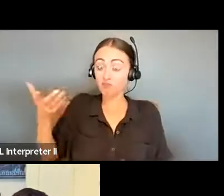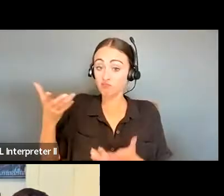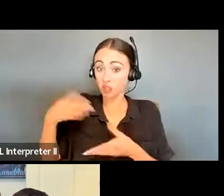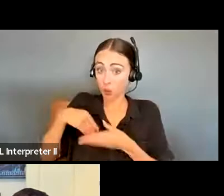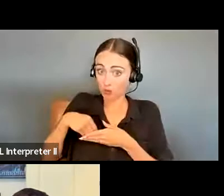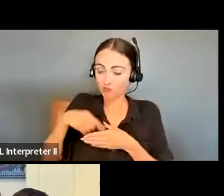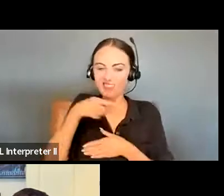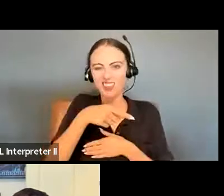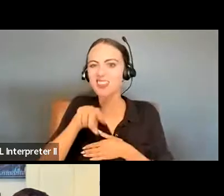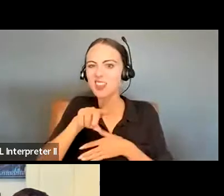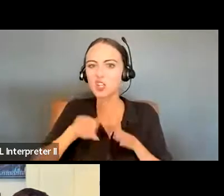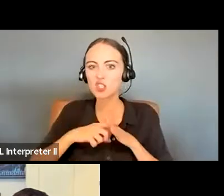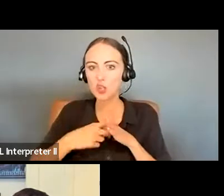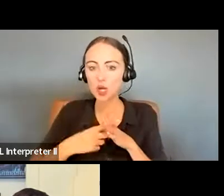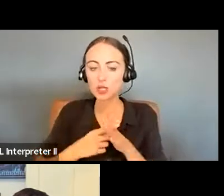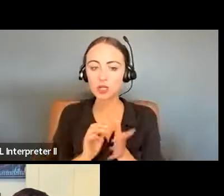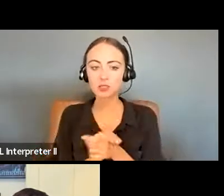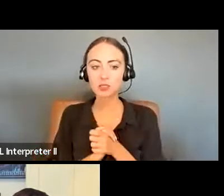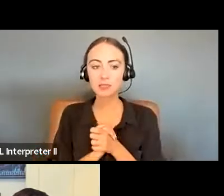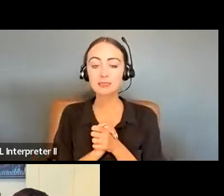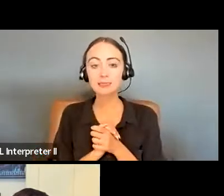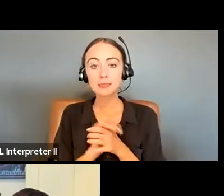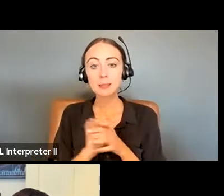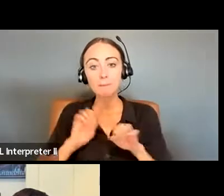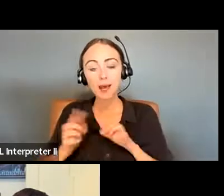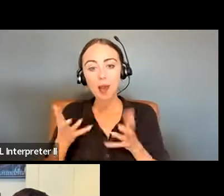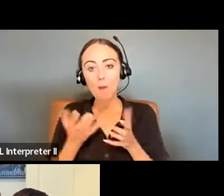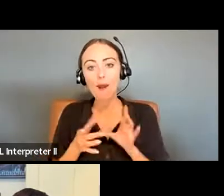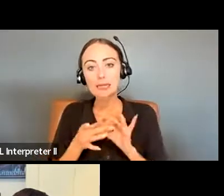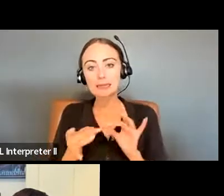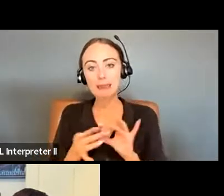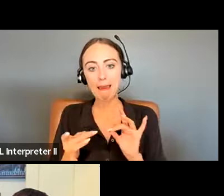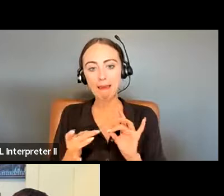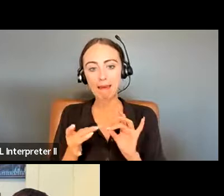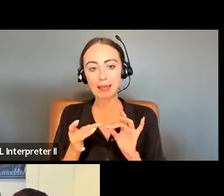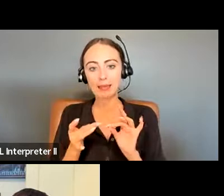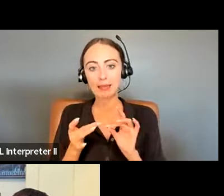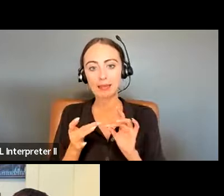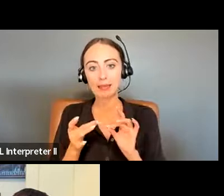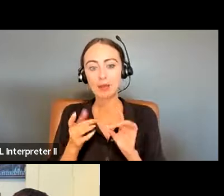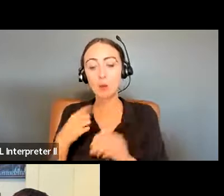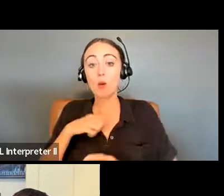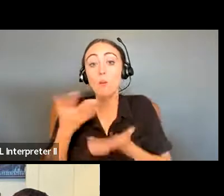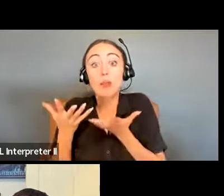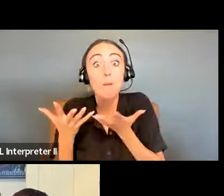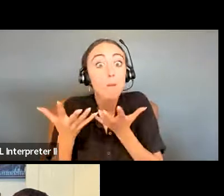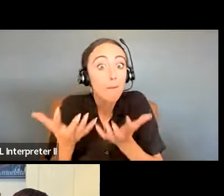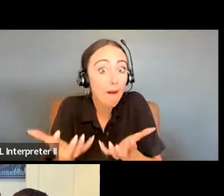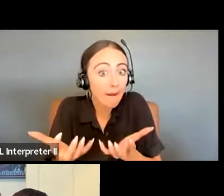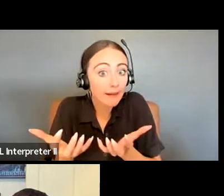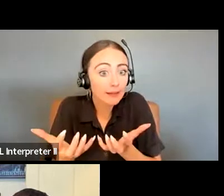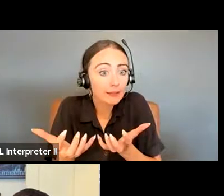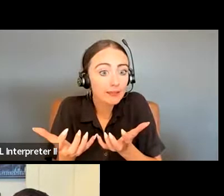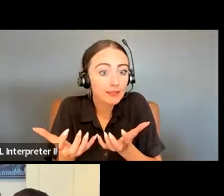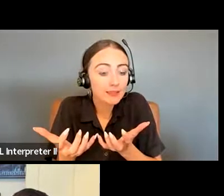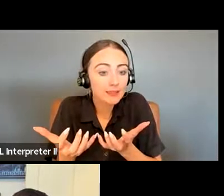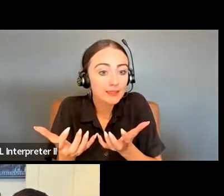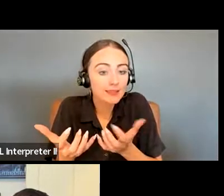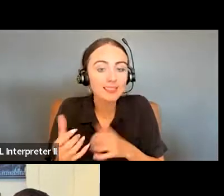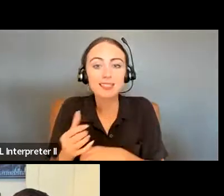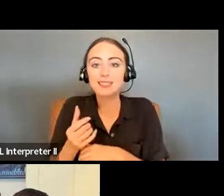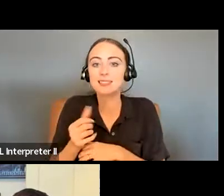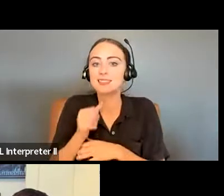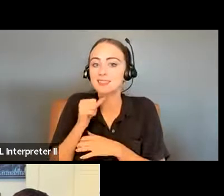But I would say that what we want is not what has been